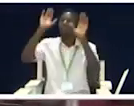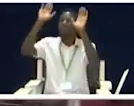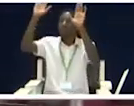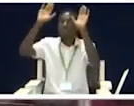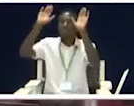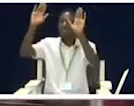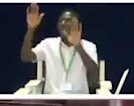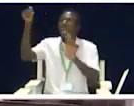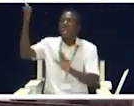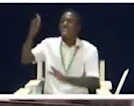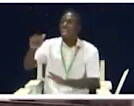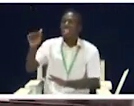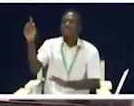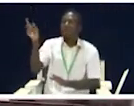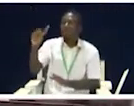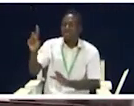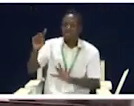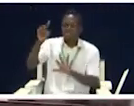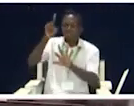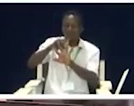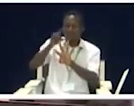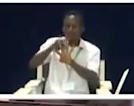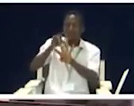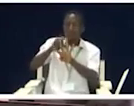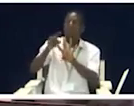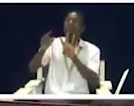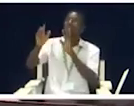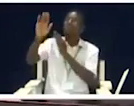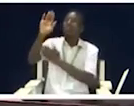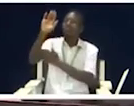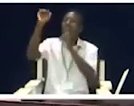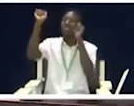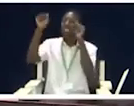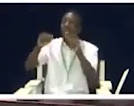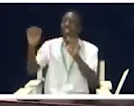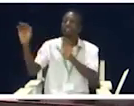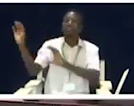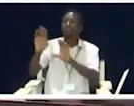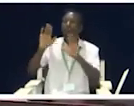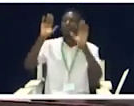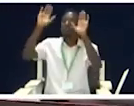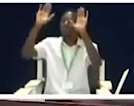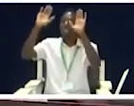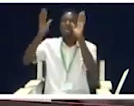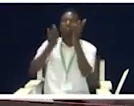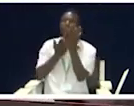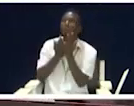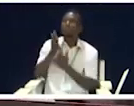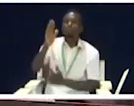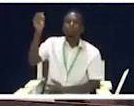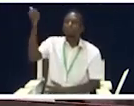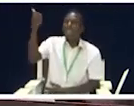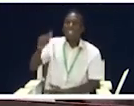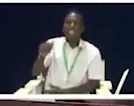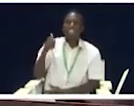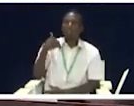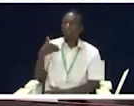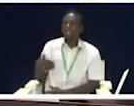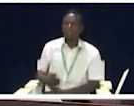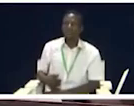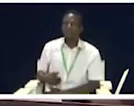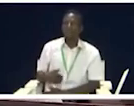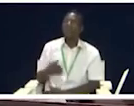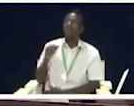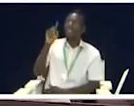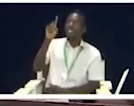through anyone. God did wonders through the prophets. He did wonders through the judges in Israel. He did